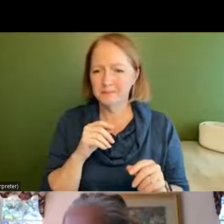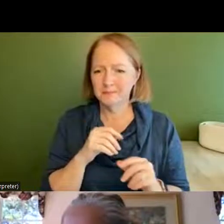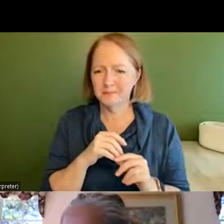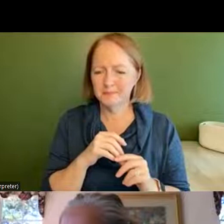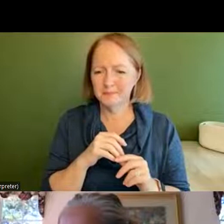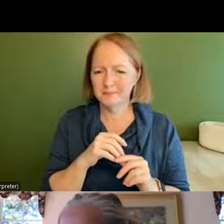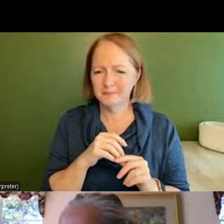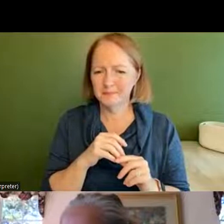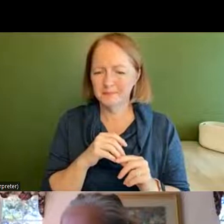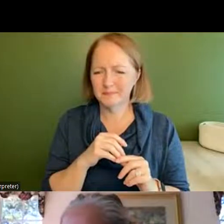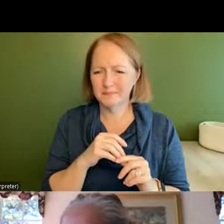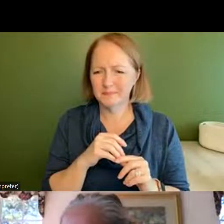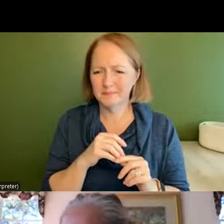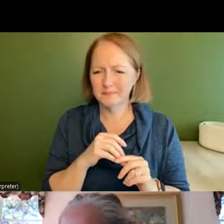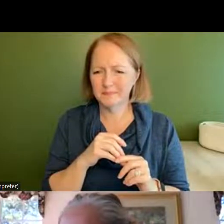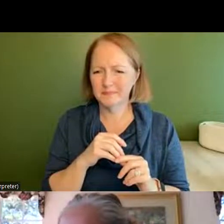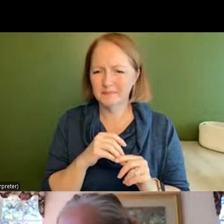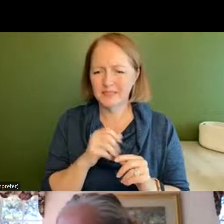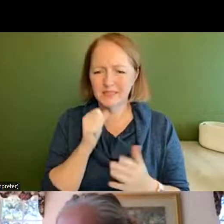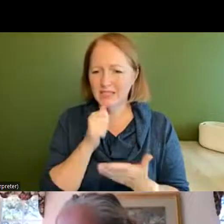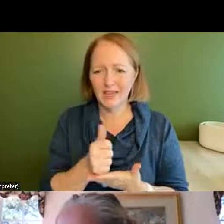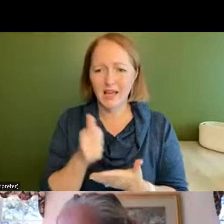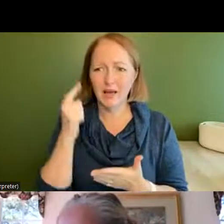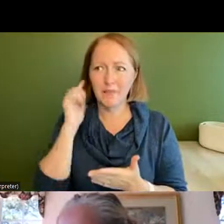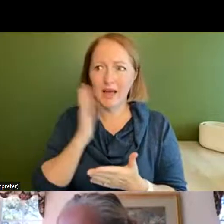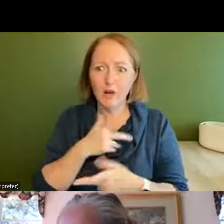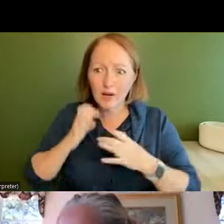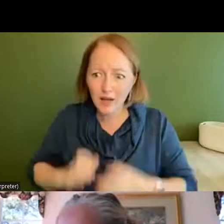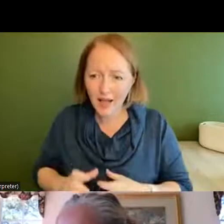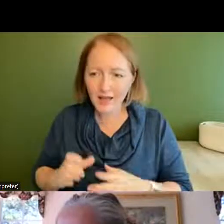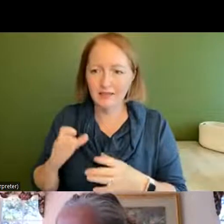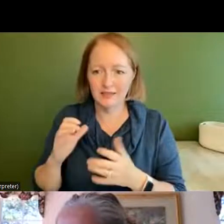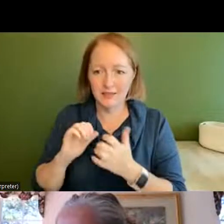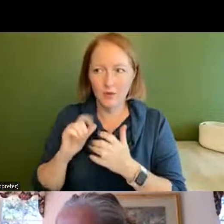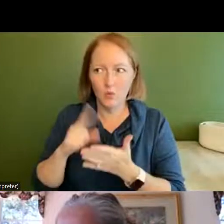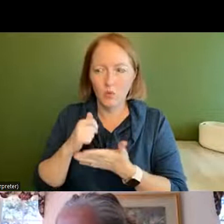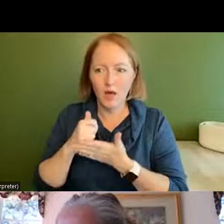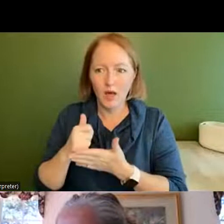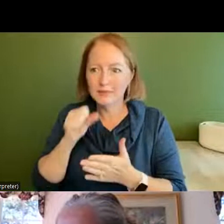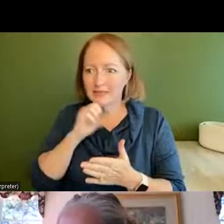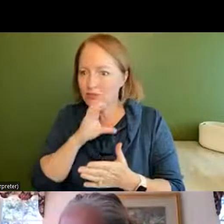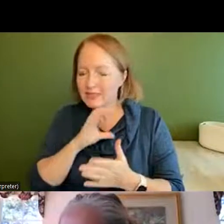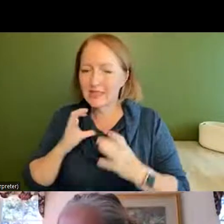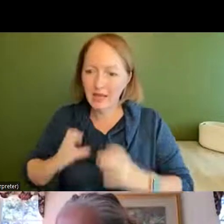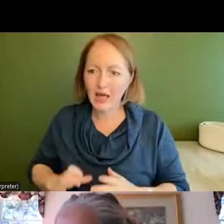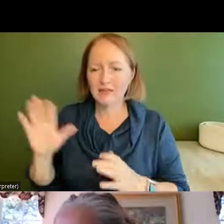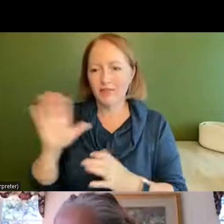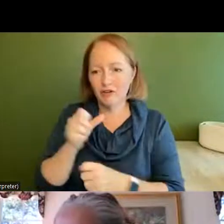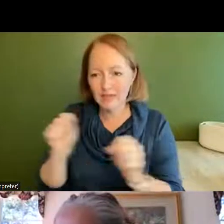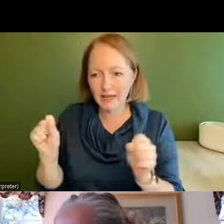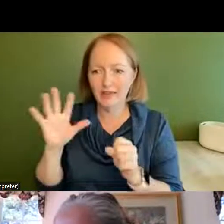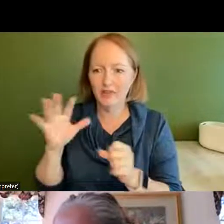and it doesn't help our seniors, because the one thing that's going to help our seniors in terms of their safety,